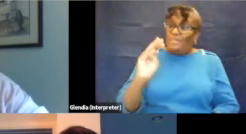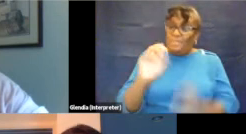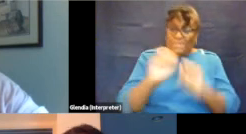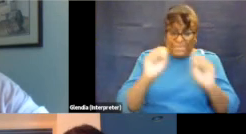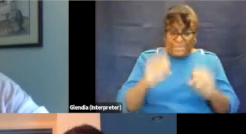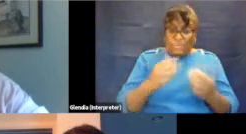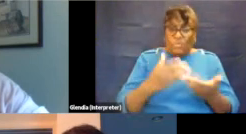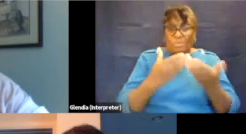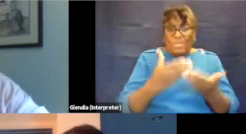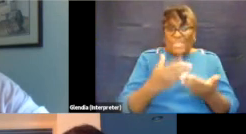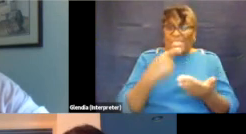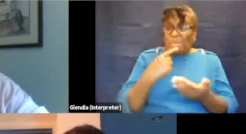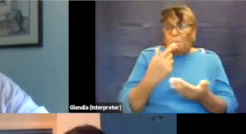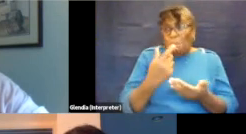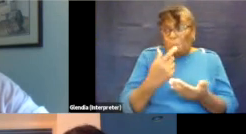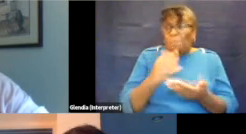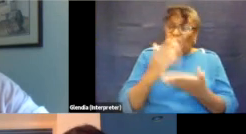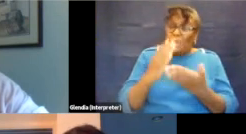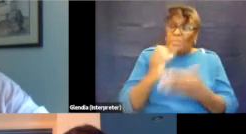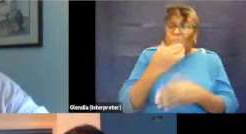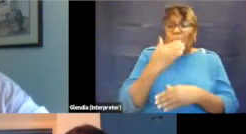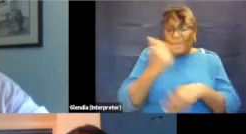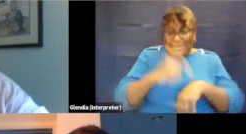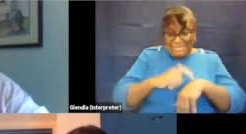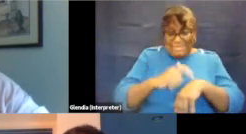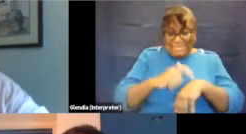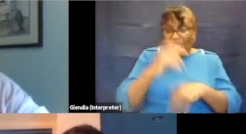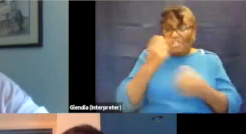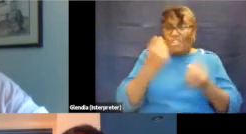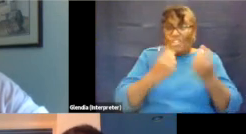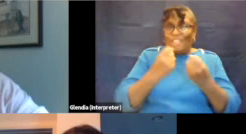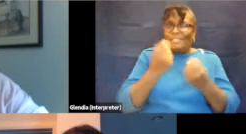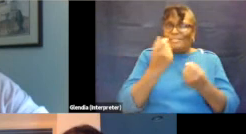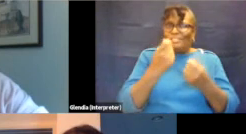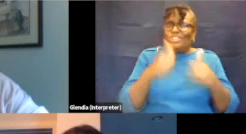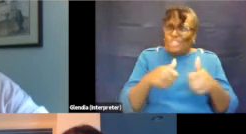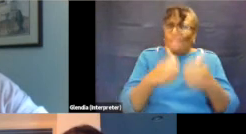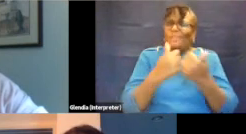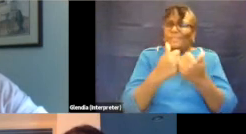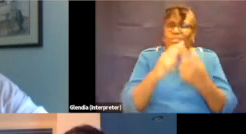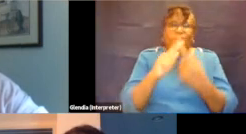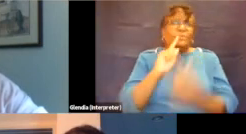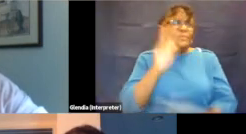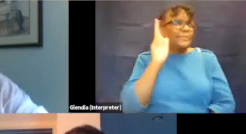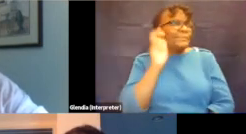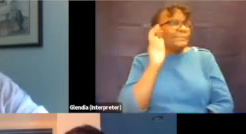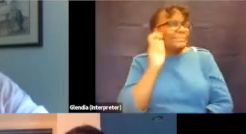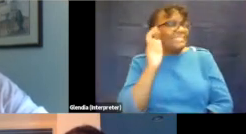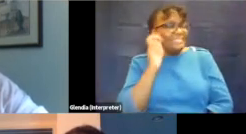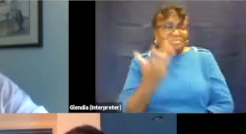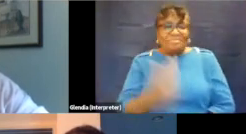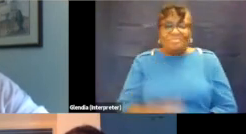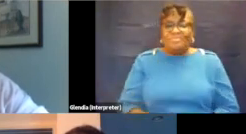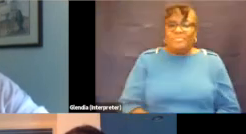might say, you know what, that might be a better time because the car is one of the more challenging situations to be hearing in.